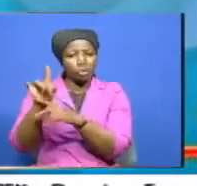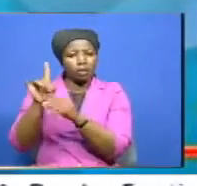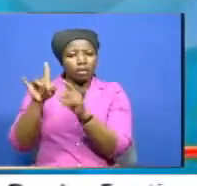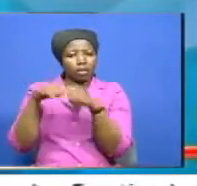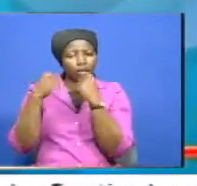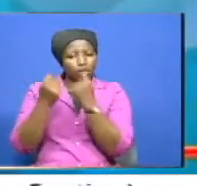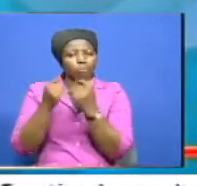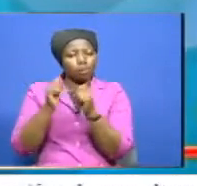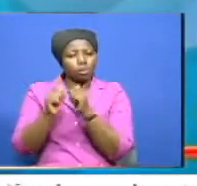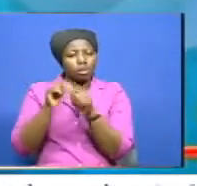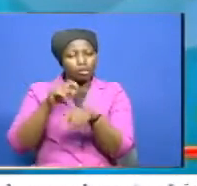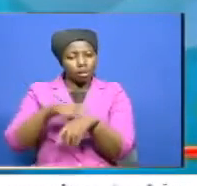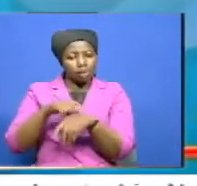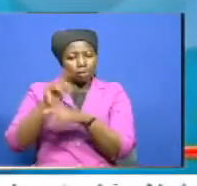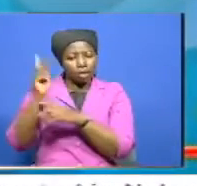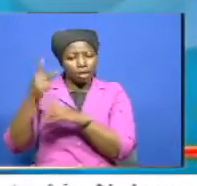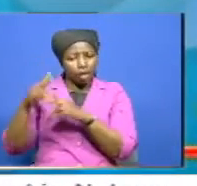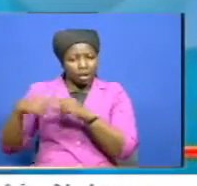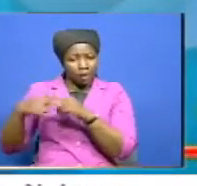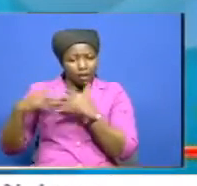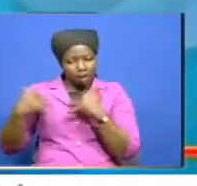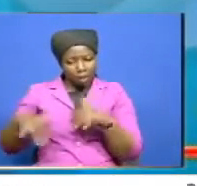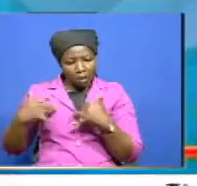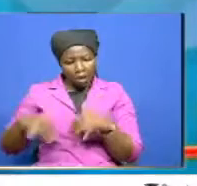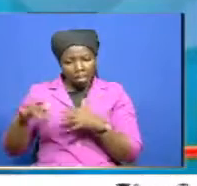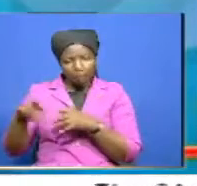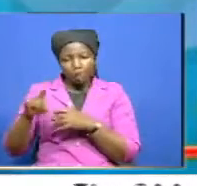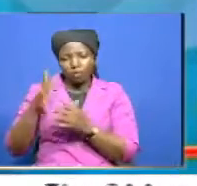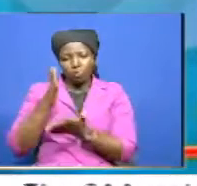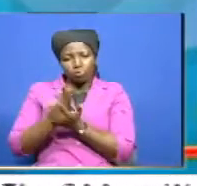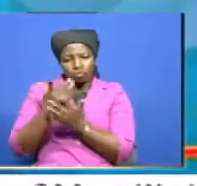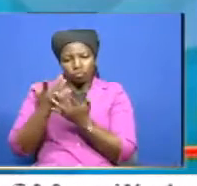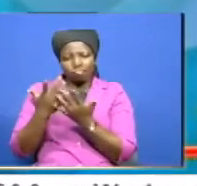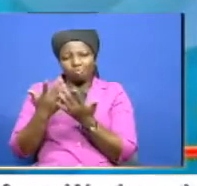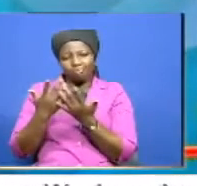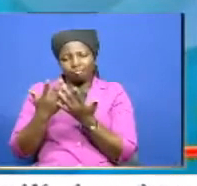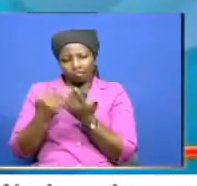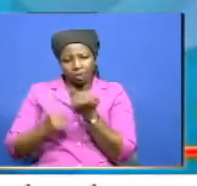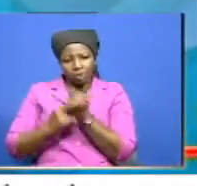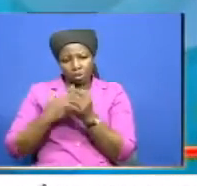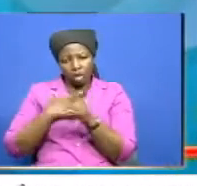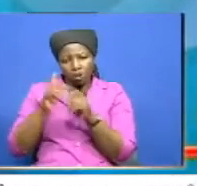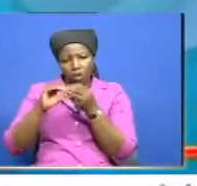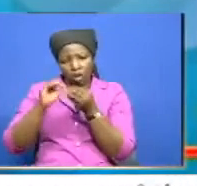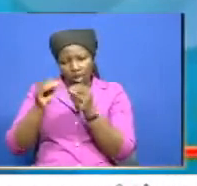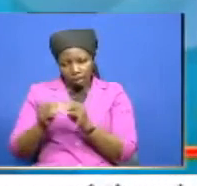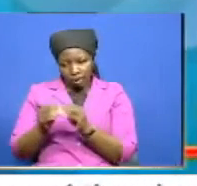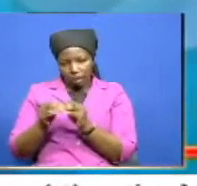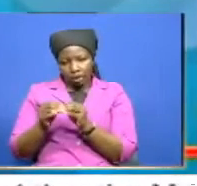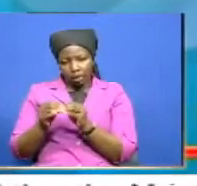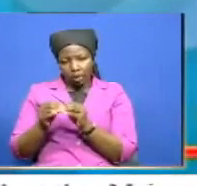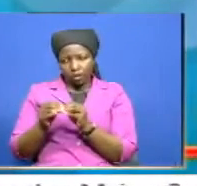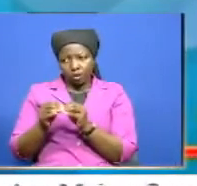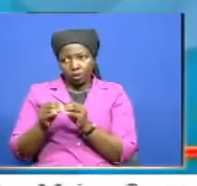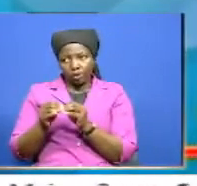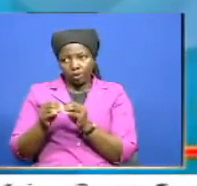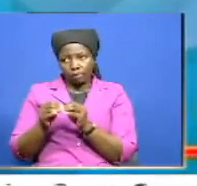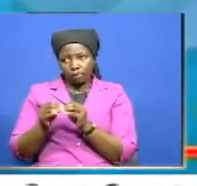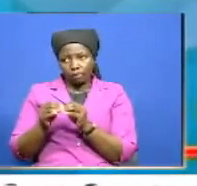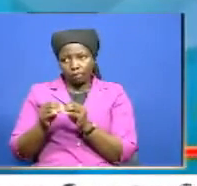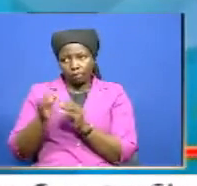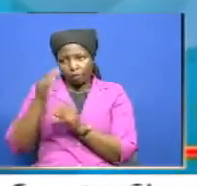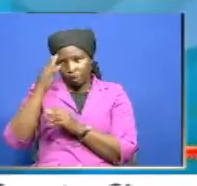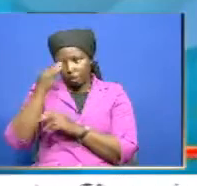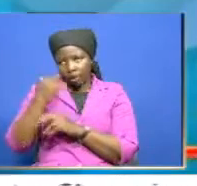Kenya Sevens plays, they always, almost can I say, they have our number. They always give us a hard time, but it was always important to come out with a win because they are a pretty